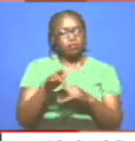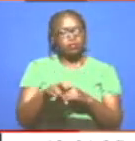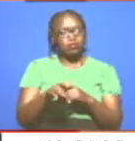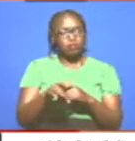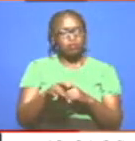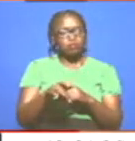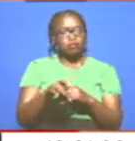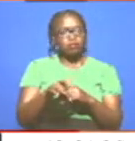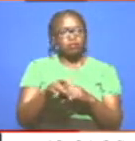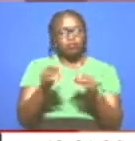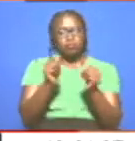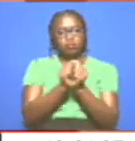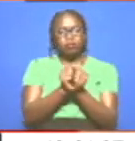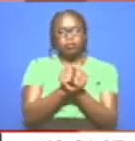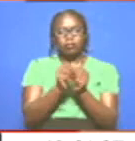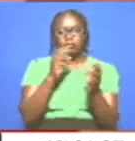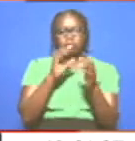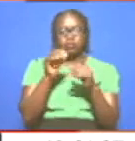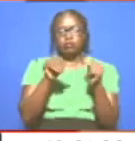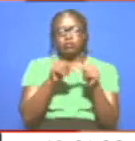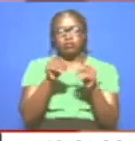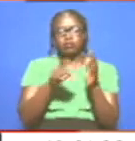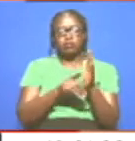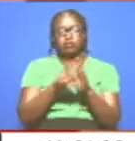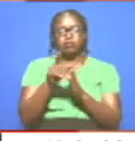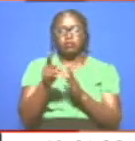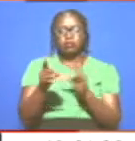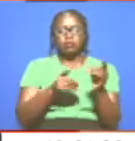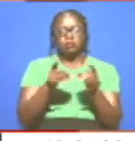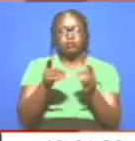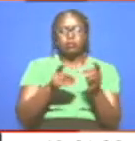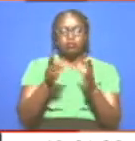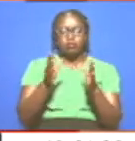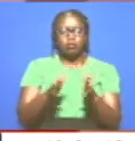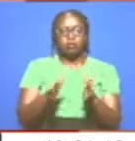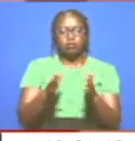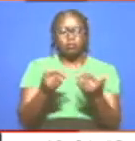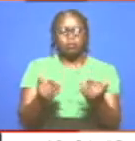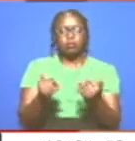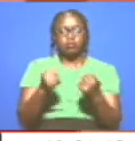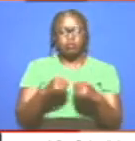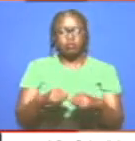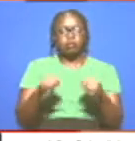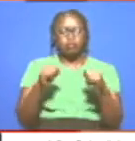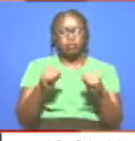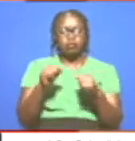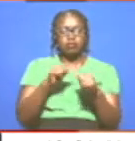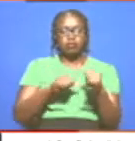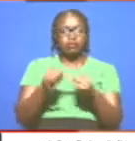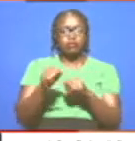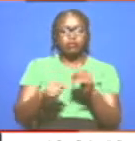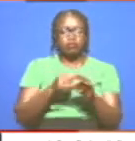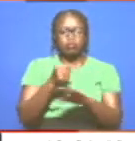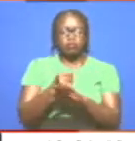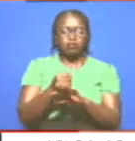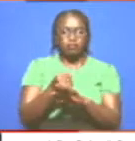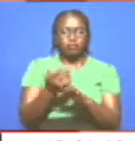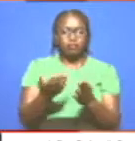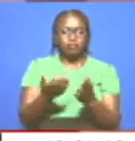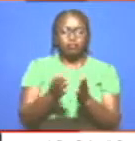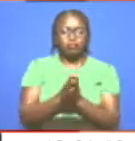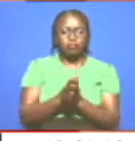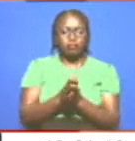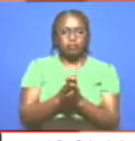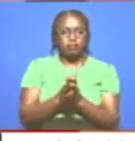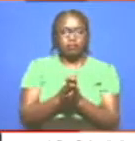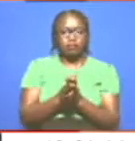conversation was about the role of a development director. And I'll be coming chairman, you know, about the appointments, the CEO and the development director. We'll be coming back to that.